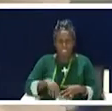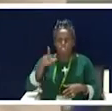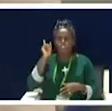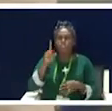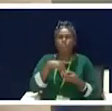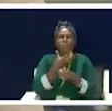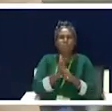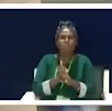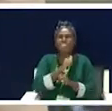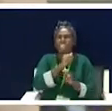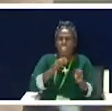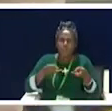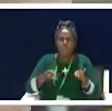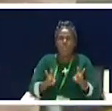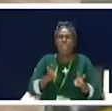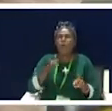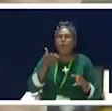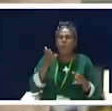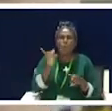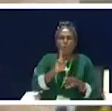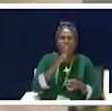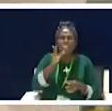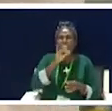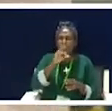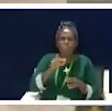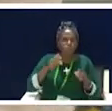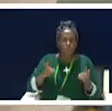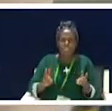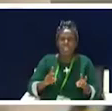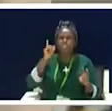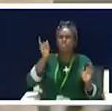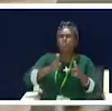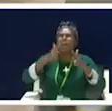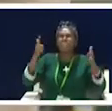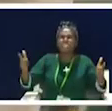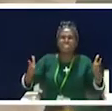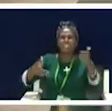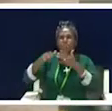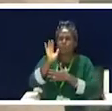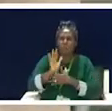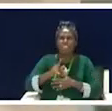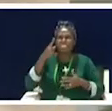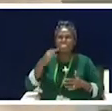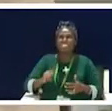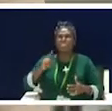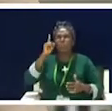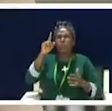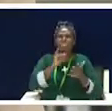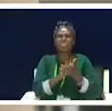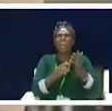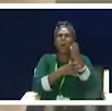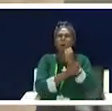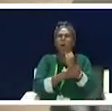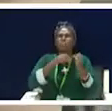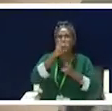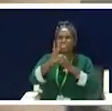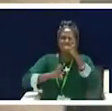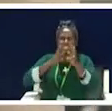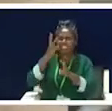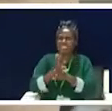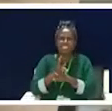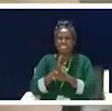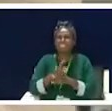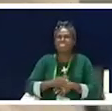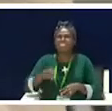seems to be no way. You are the mama mumu alone to marry. Apan la to soli ayero. O kribita ji